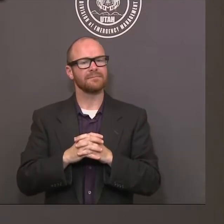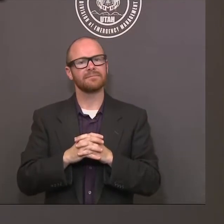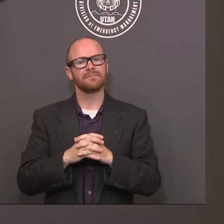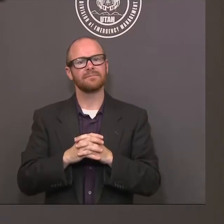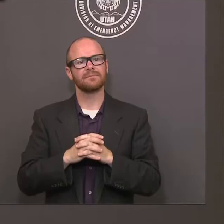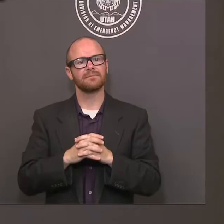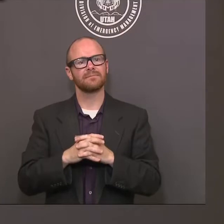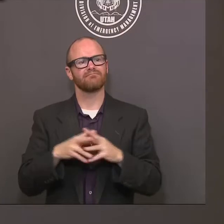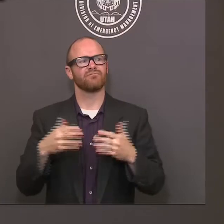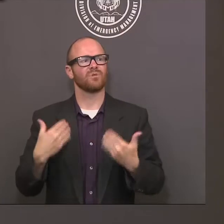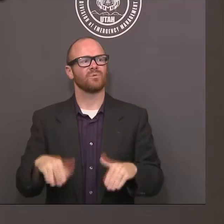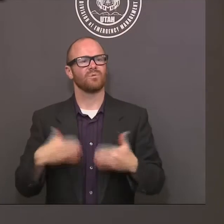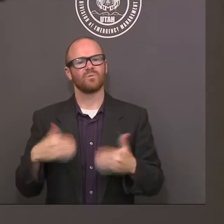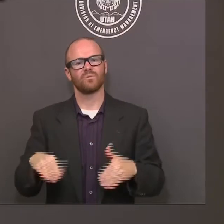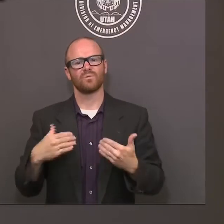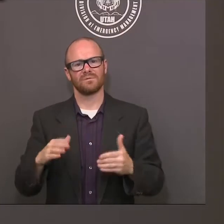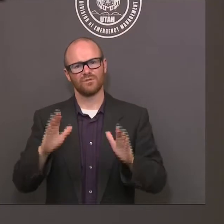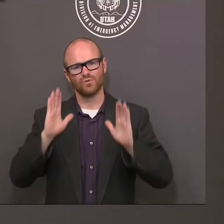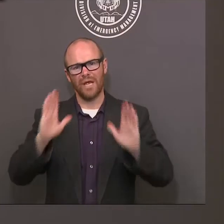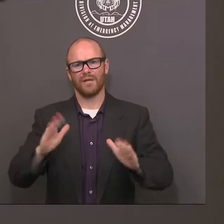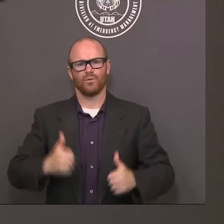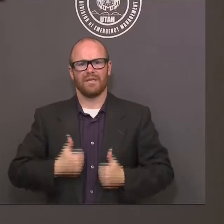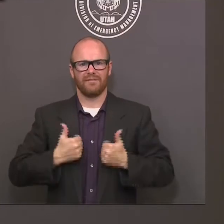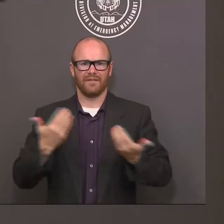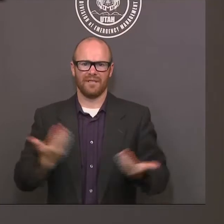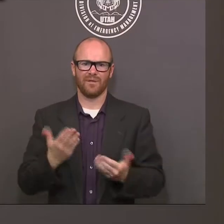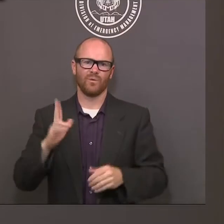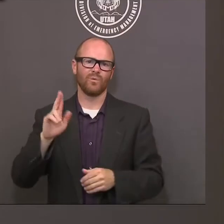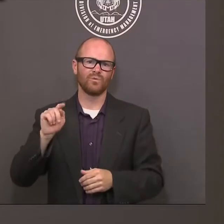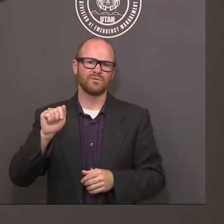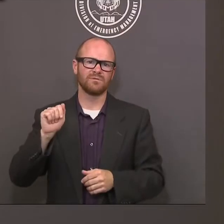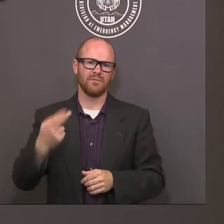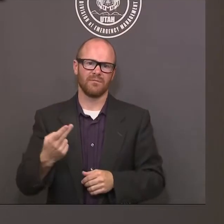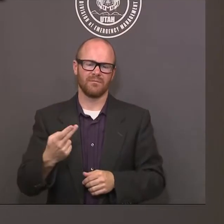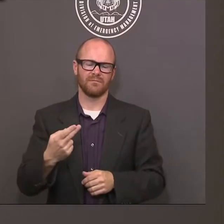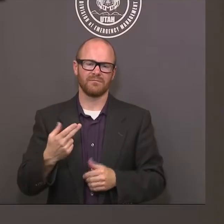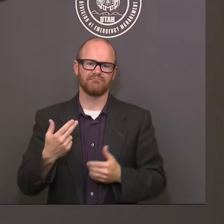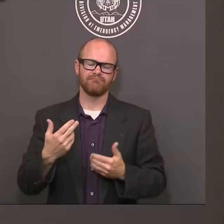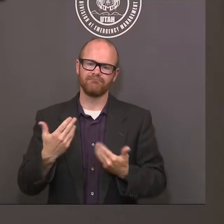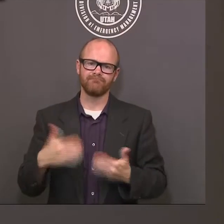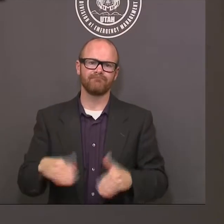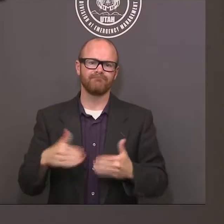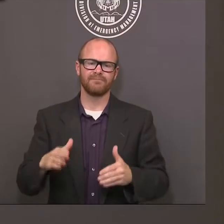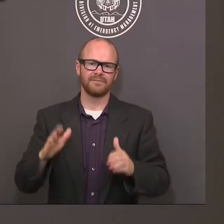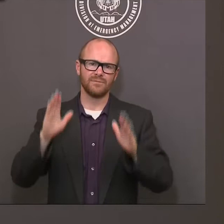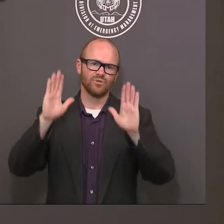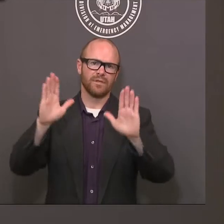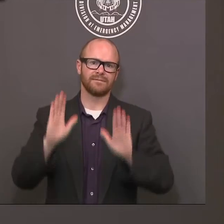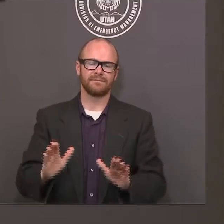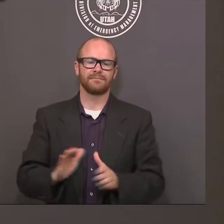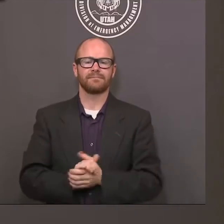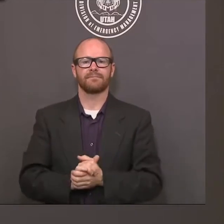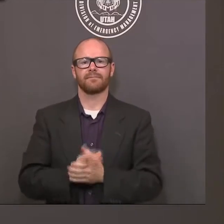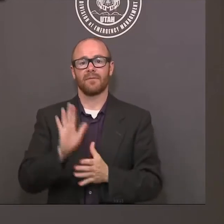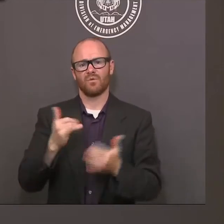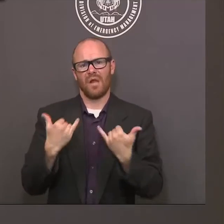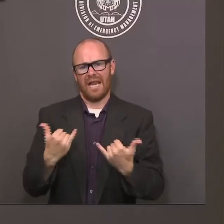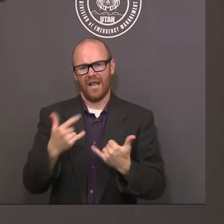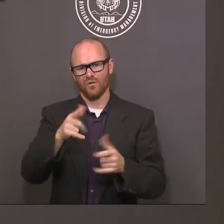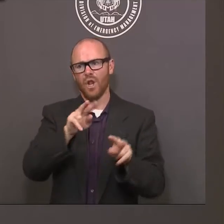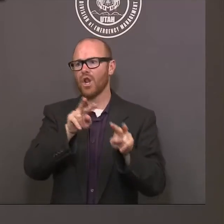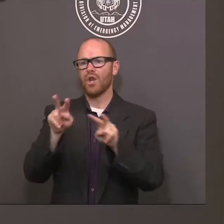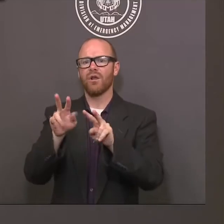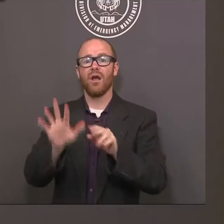"Isn't it great to be in Utah? Isn't it great to be in Utah?" We see over this time of